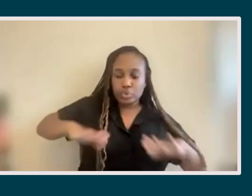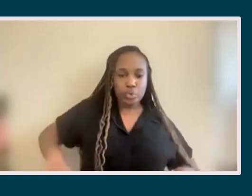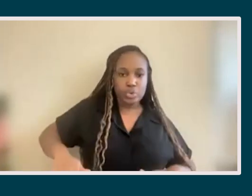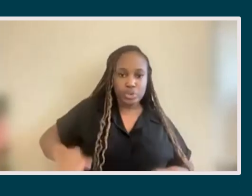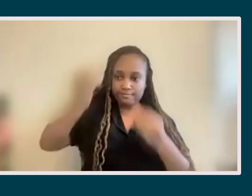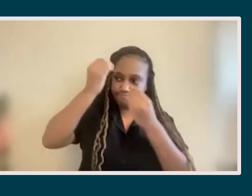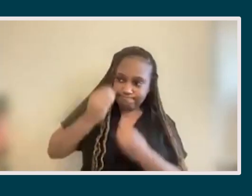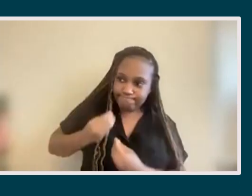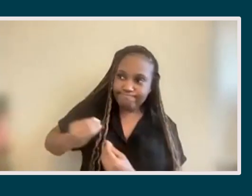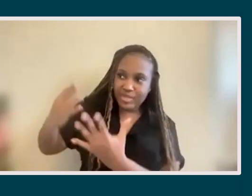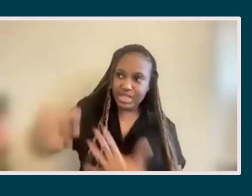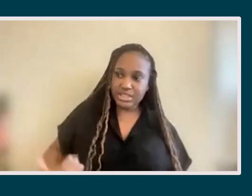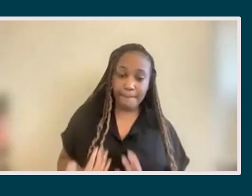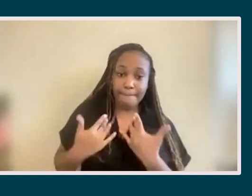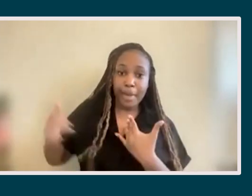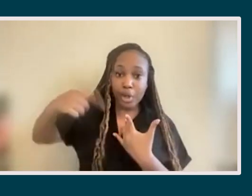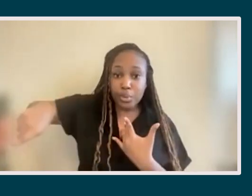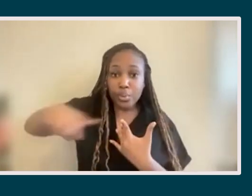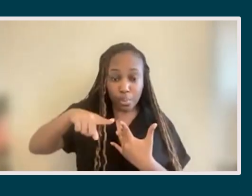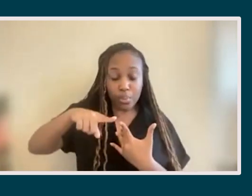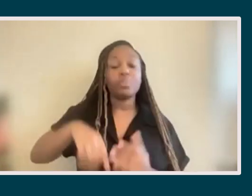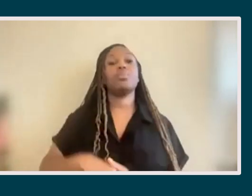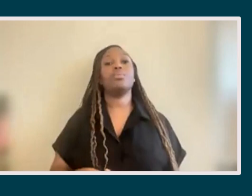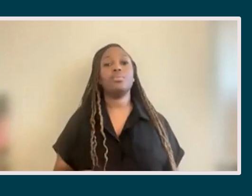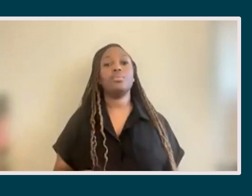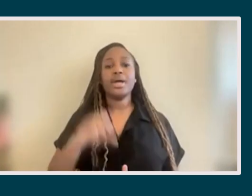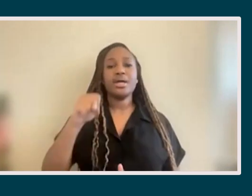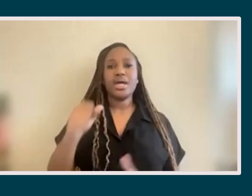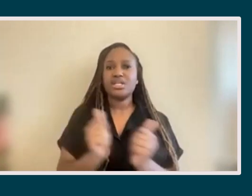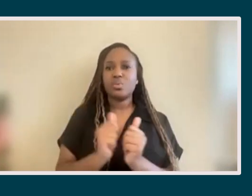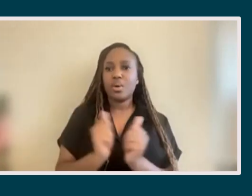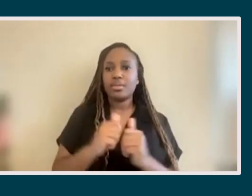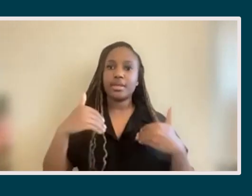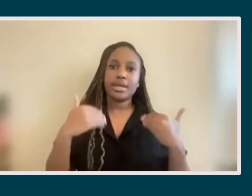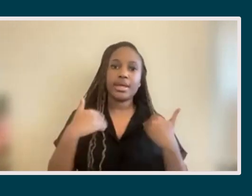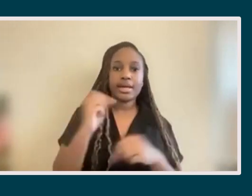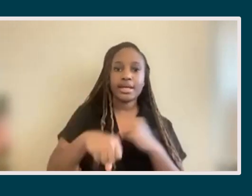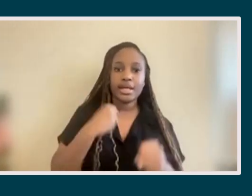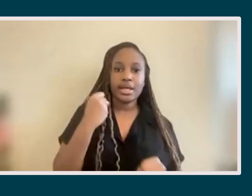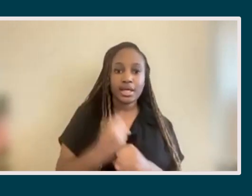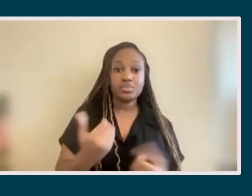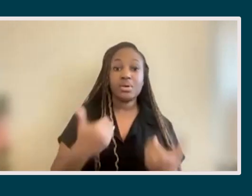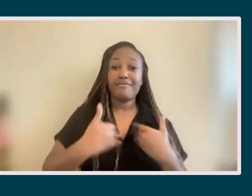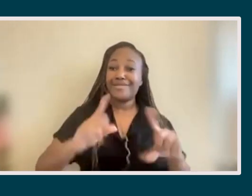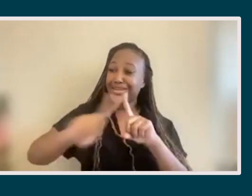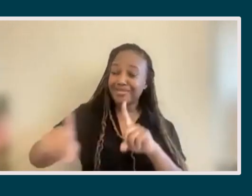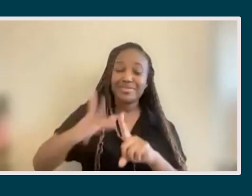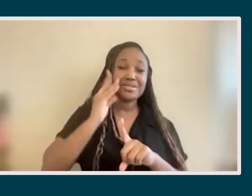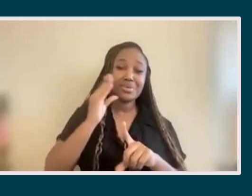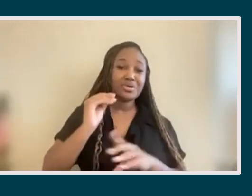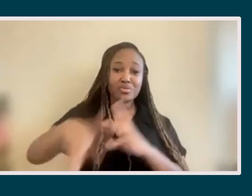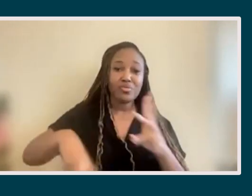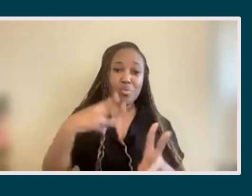our, 30 or some odd years of a different experience of the world, that you